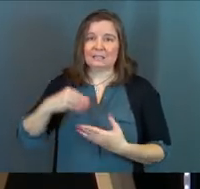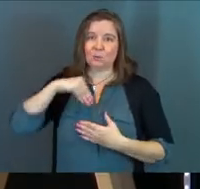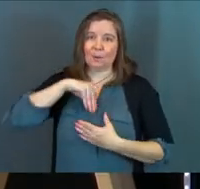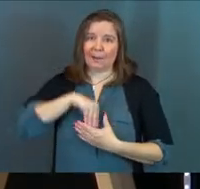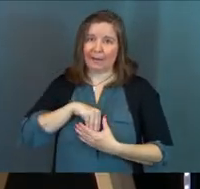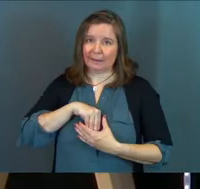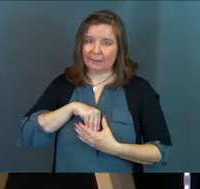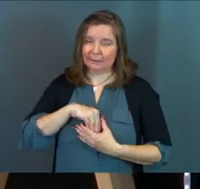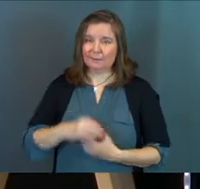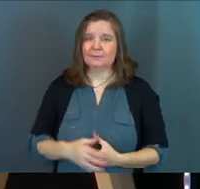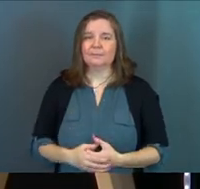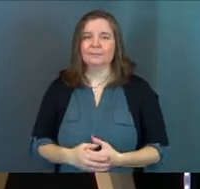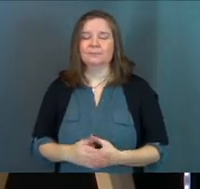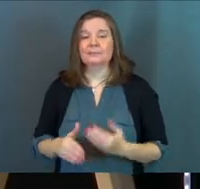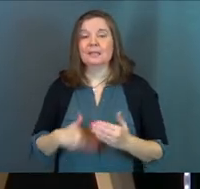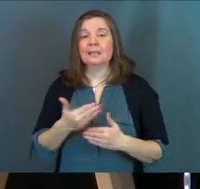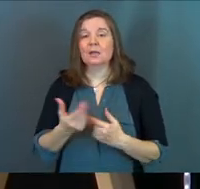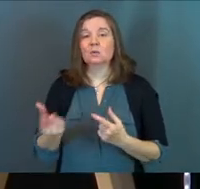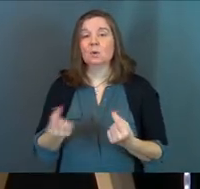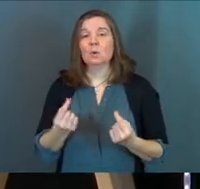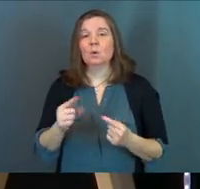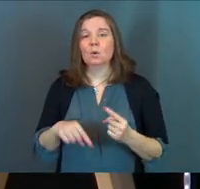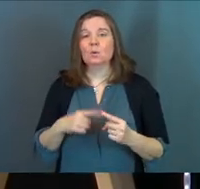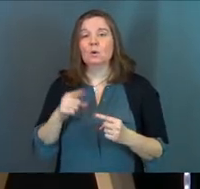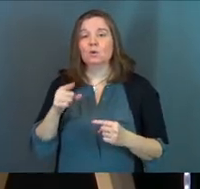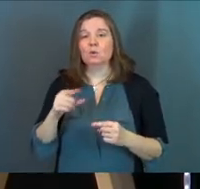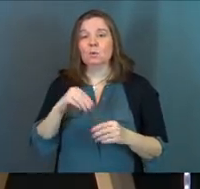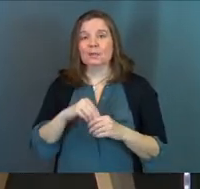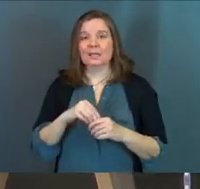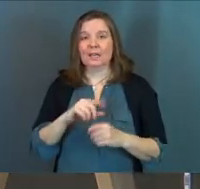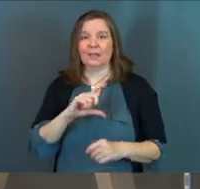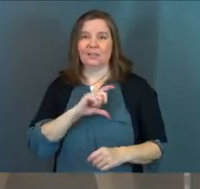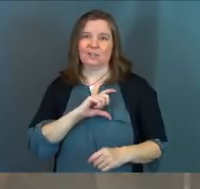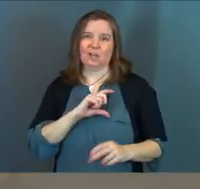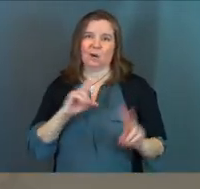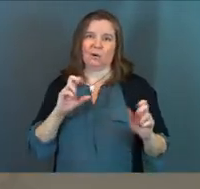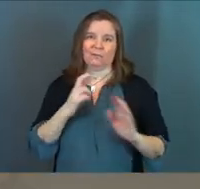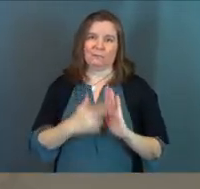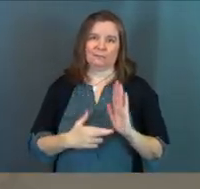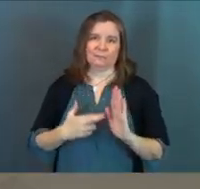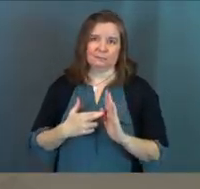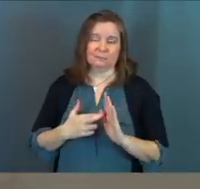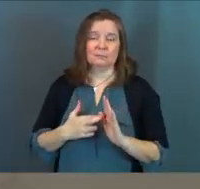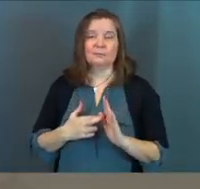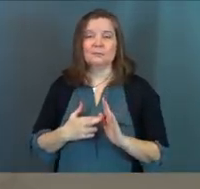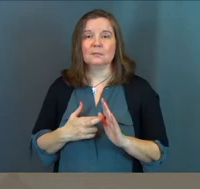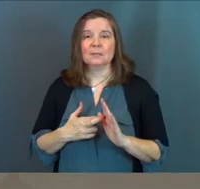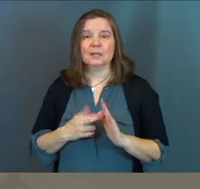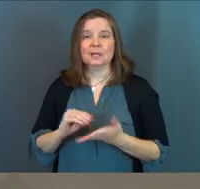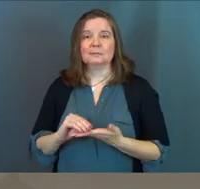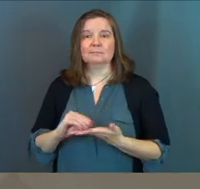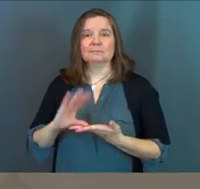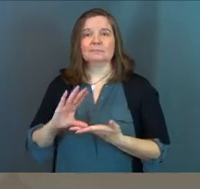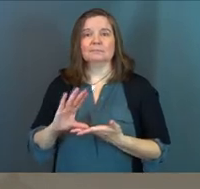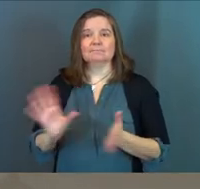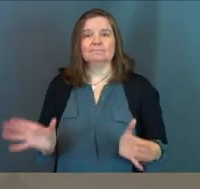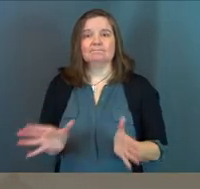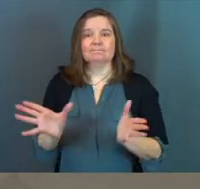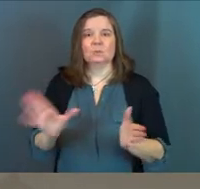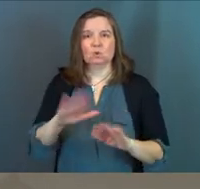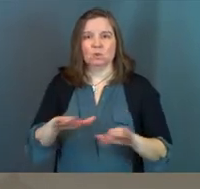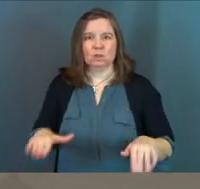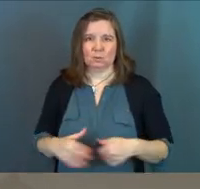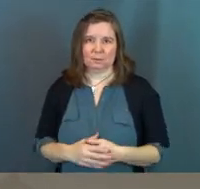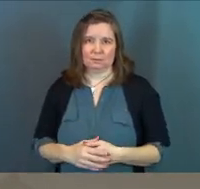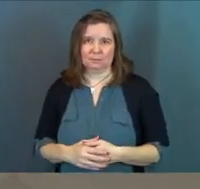planted. Next thing to do when you're in the sheriff realm is esteem your children.